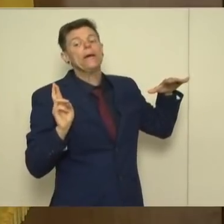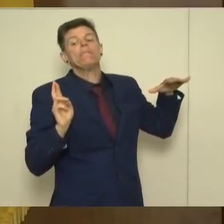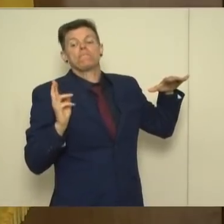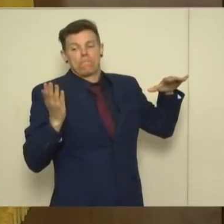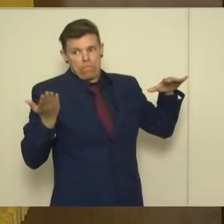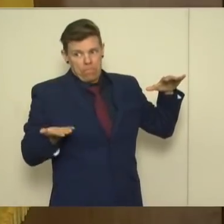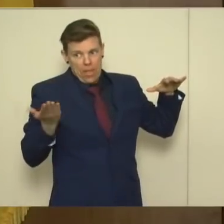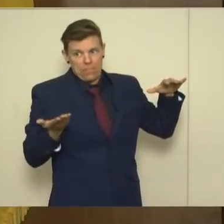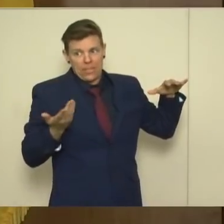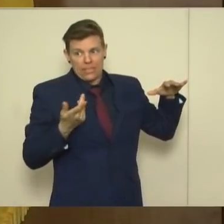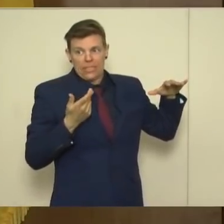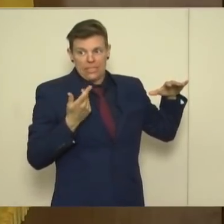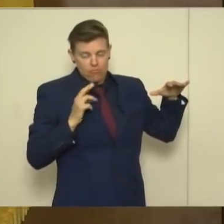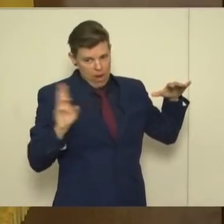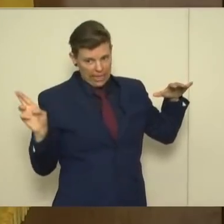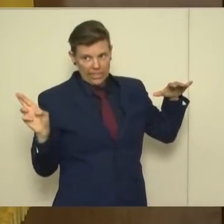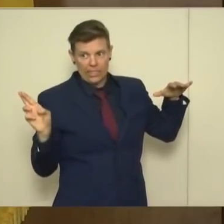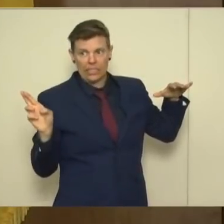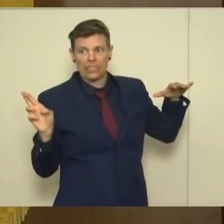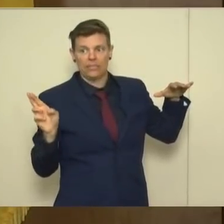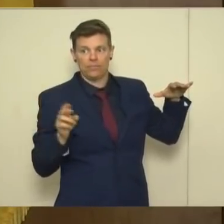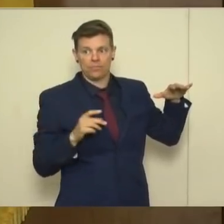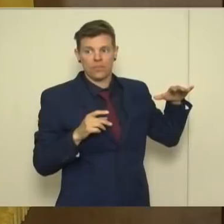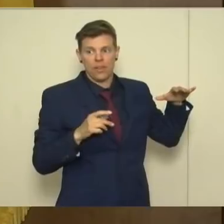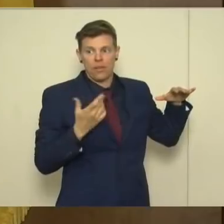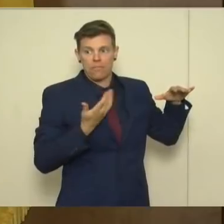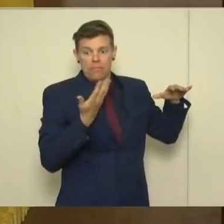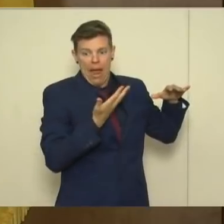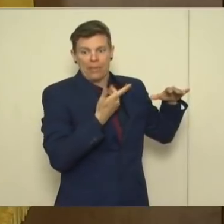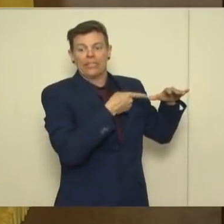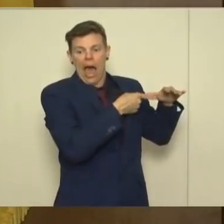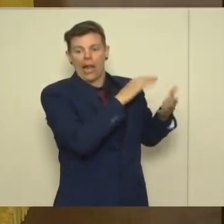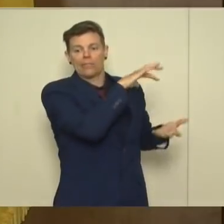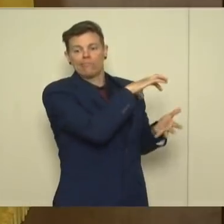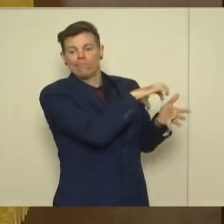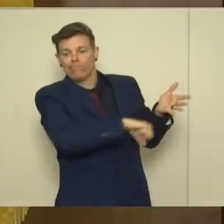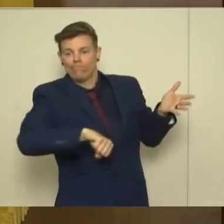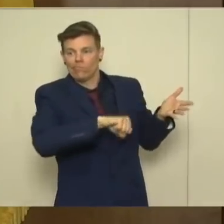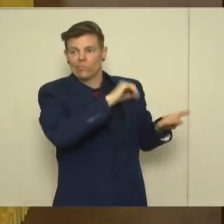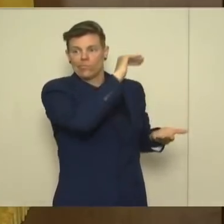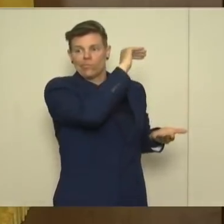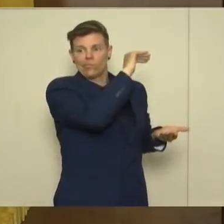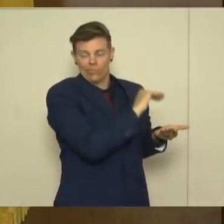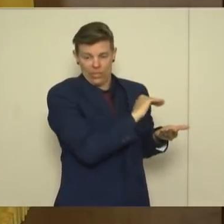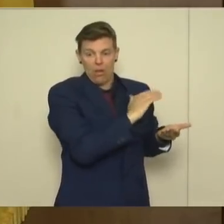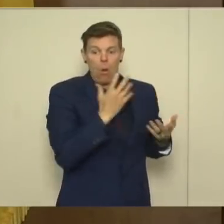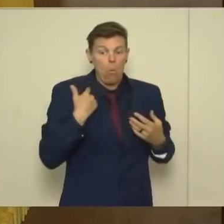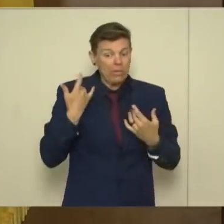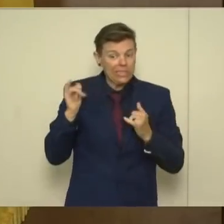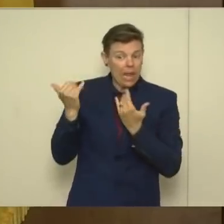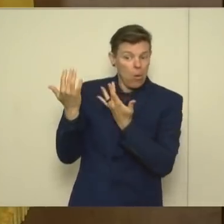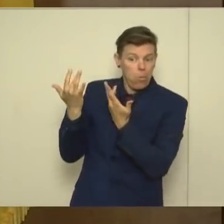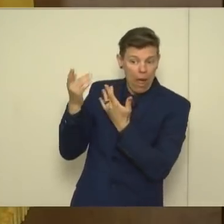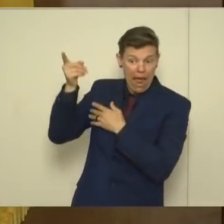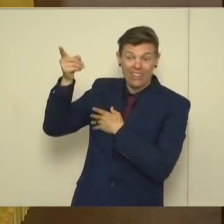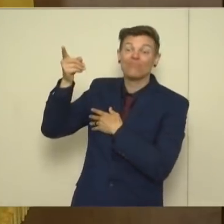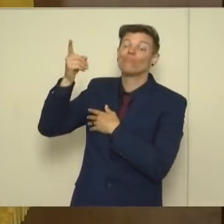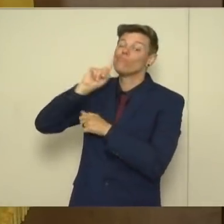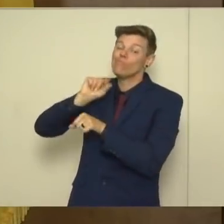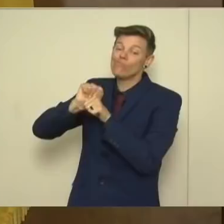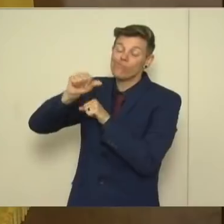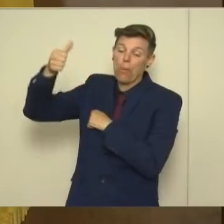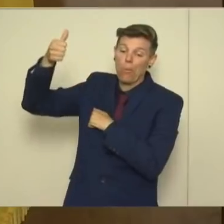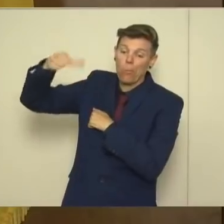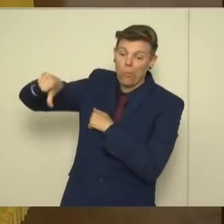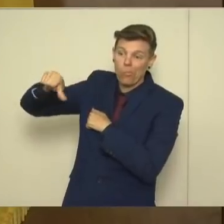and preparing for the deficits in FY22. So the fiscal year, the budget that we will undertake in the